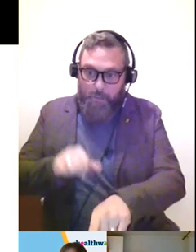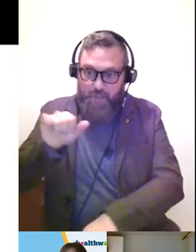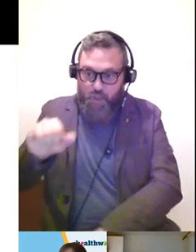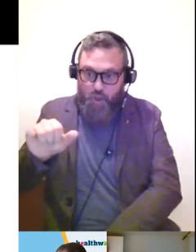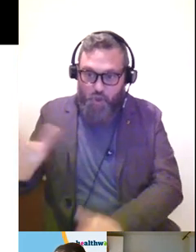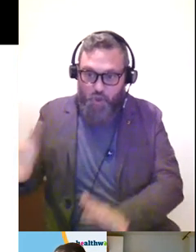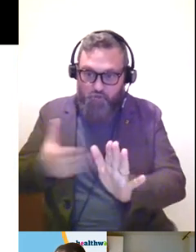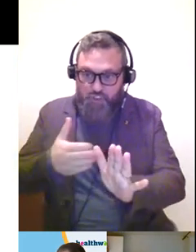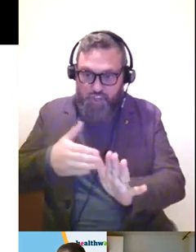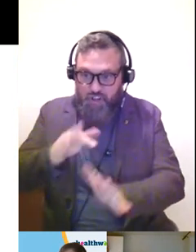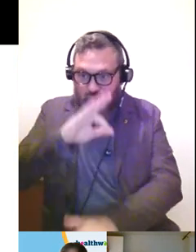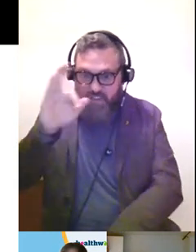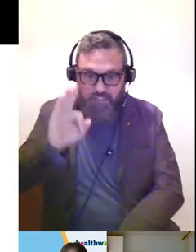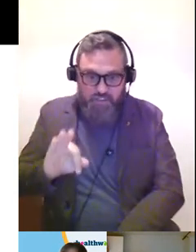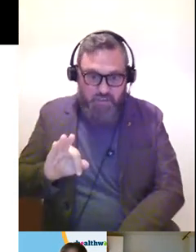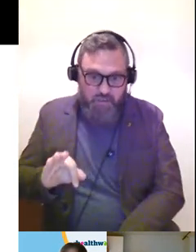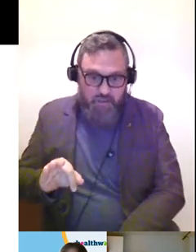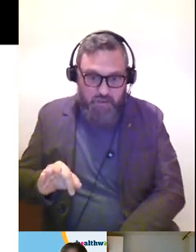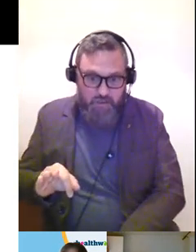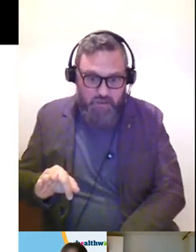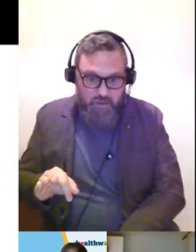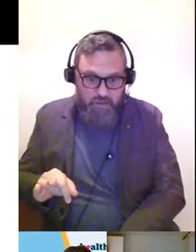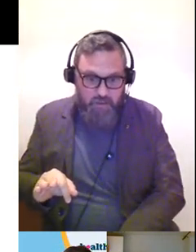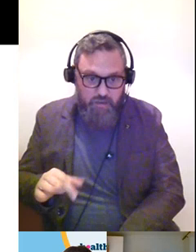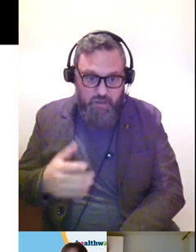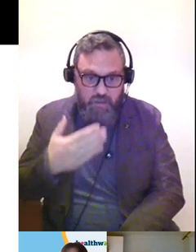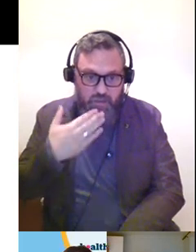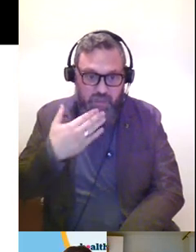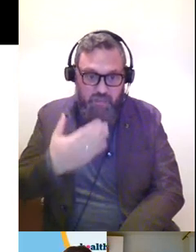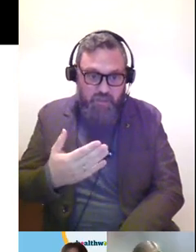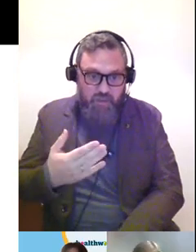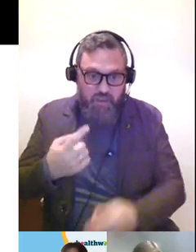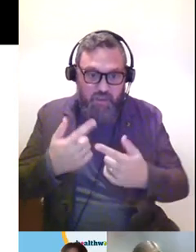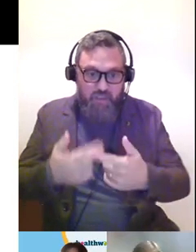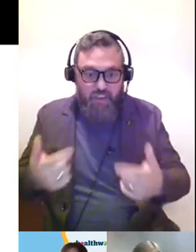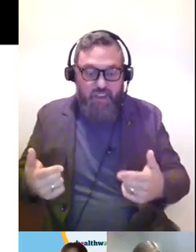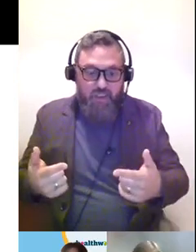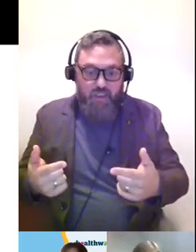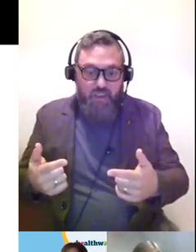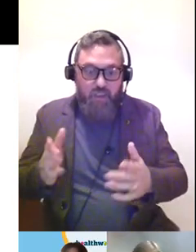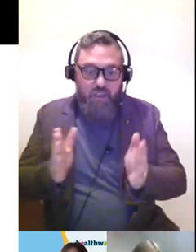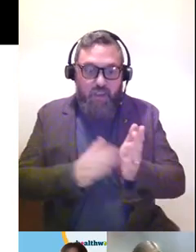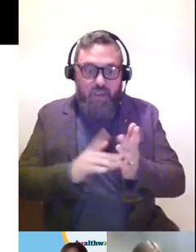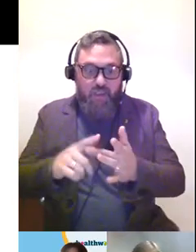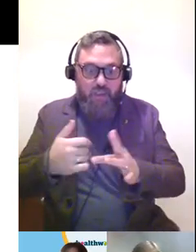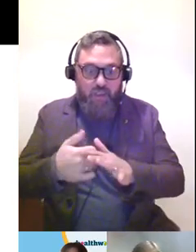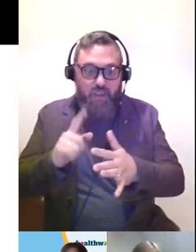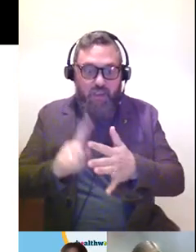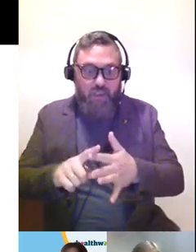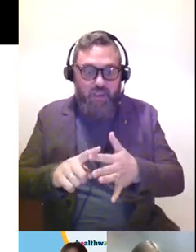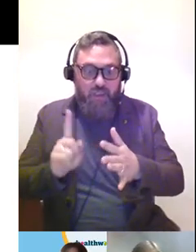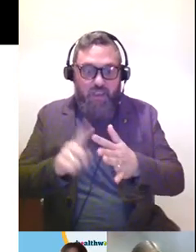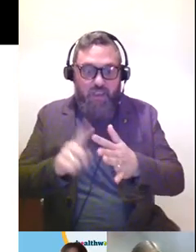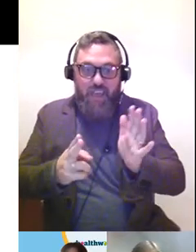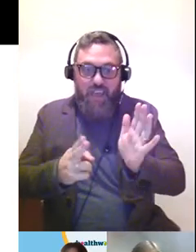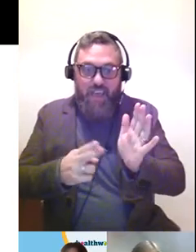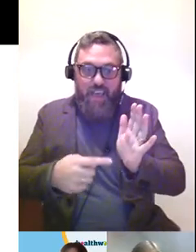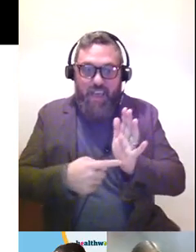original question? Well, thank you very much, sir. It's Mike Epkine from the patients group in John Hampden